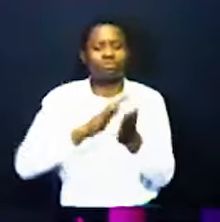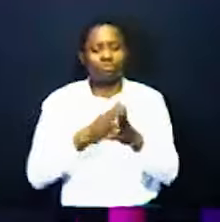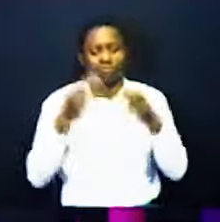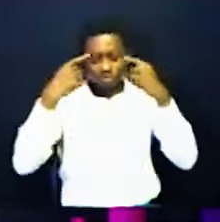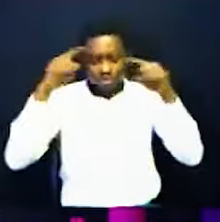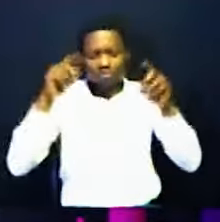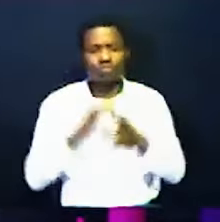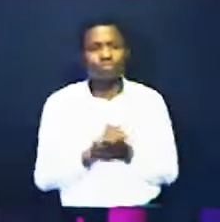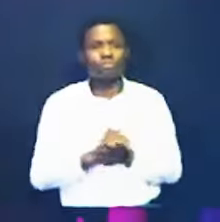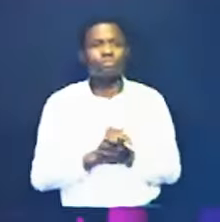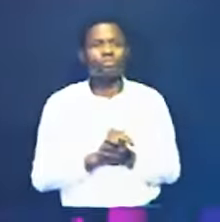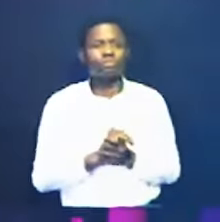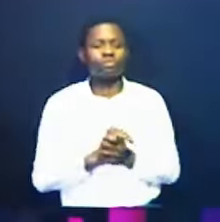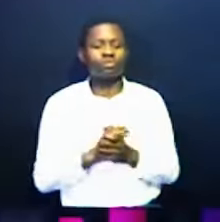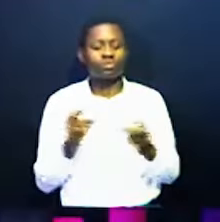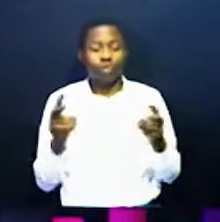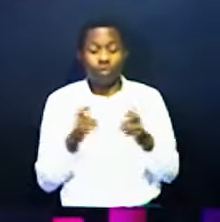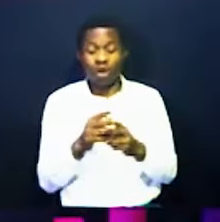Be